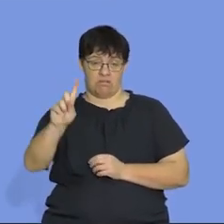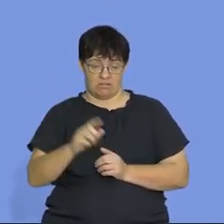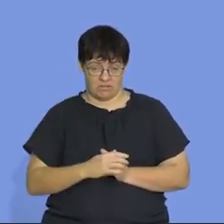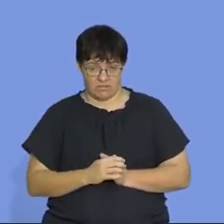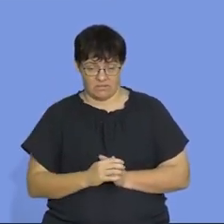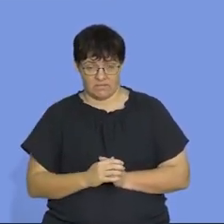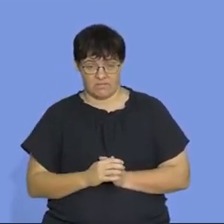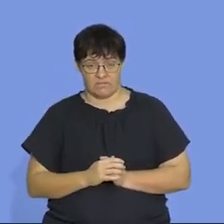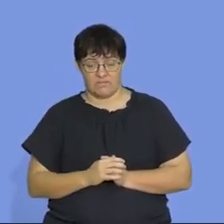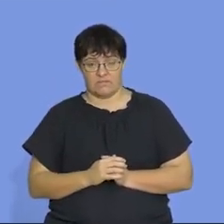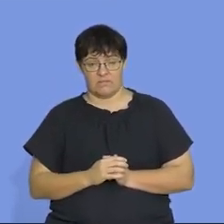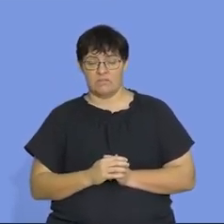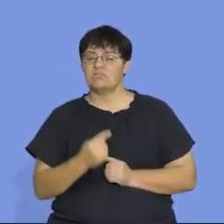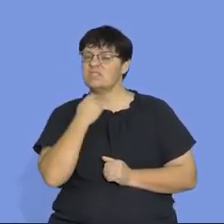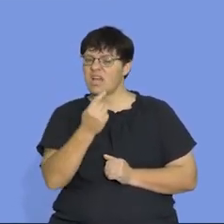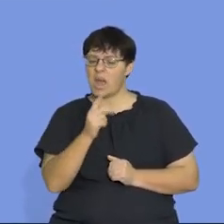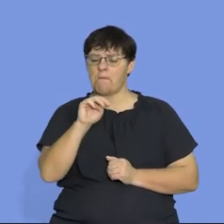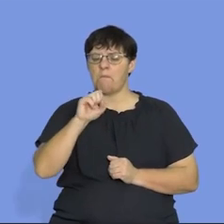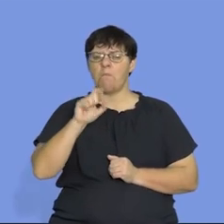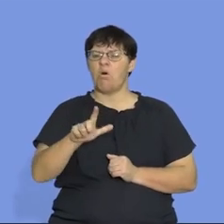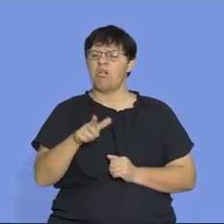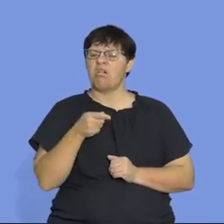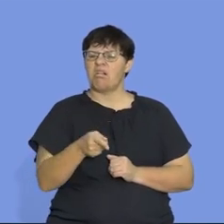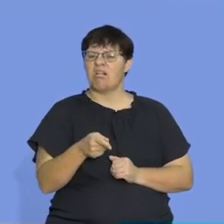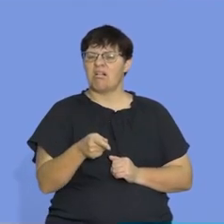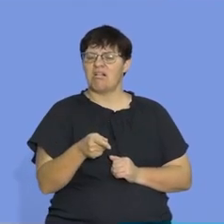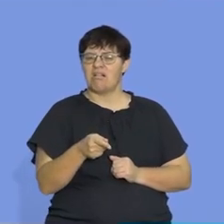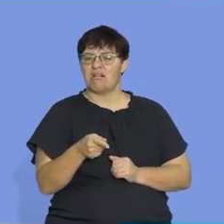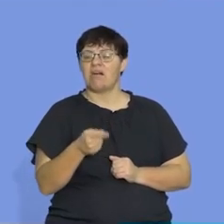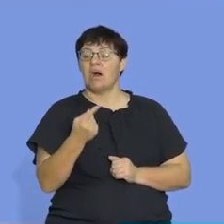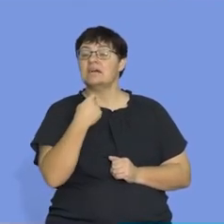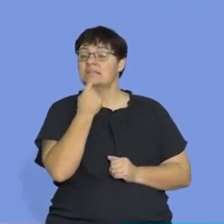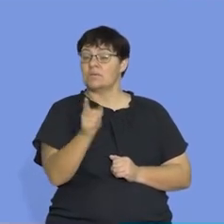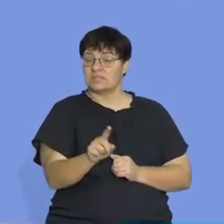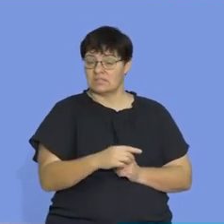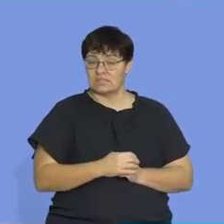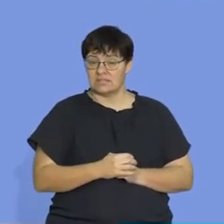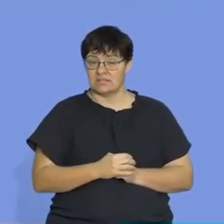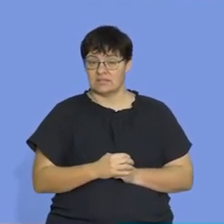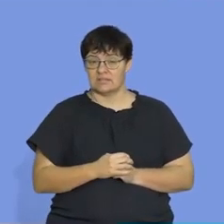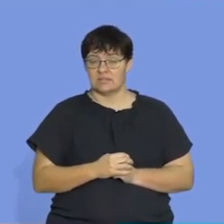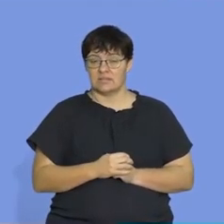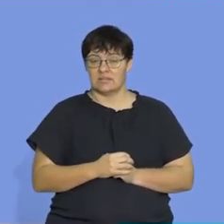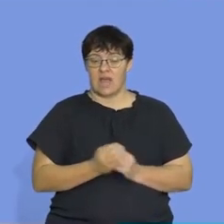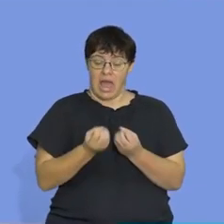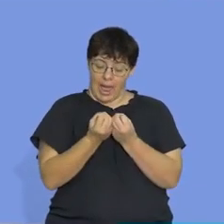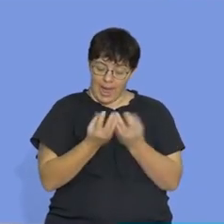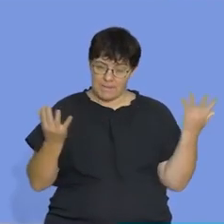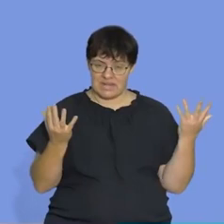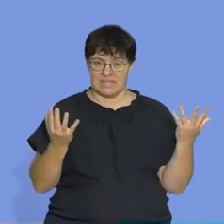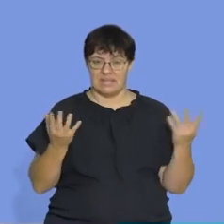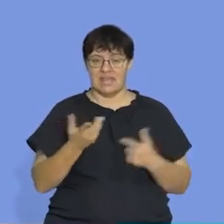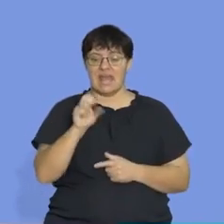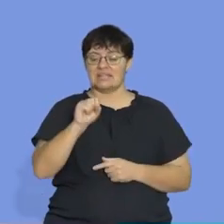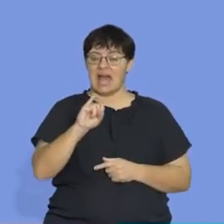per mole. And when we talk about a mole of a substance, remember we are talking about the amount of matter, the SI unit